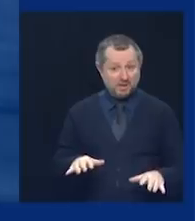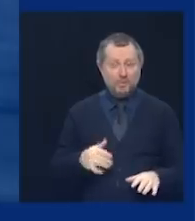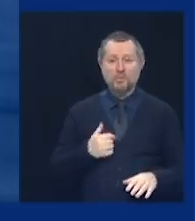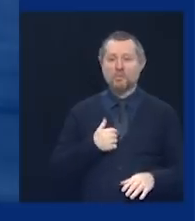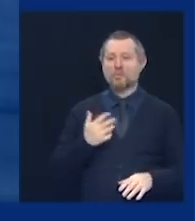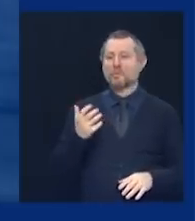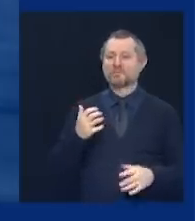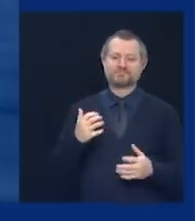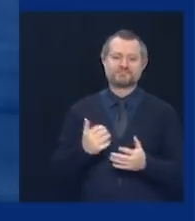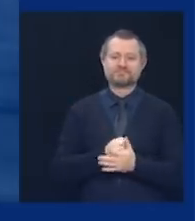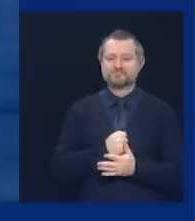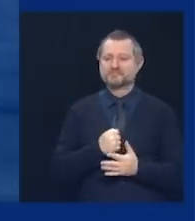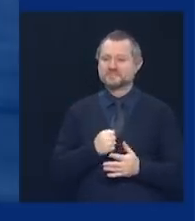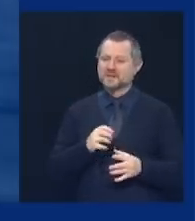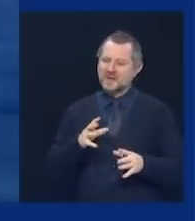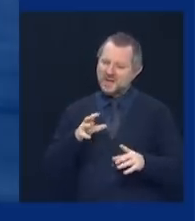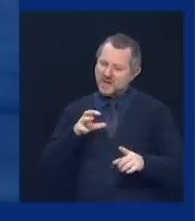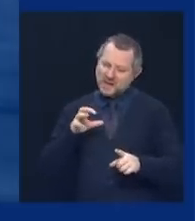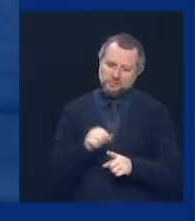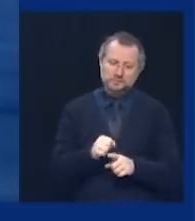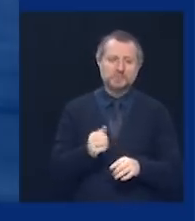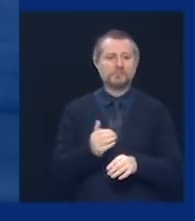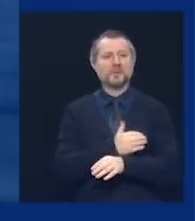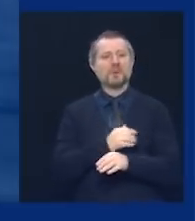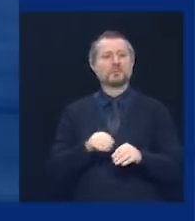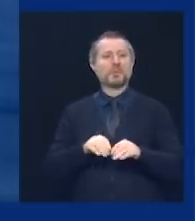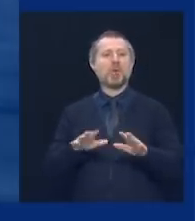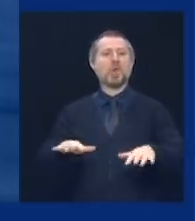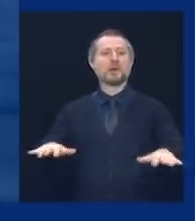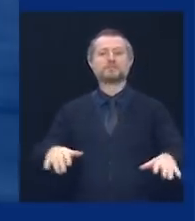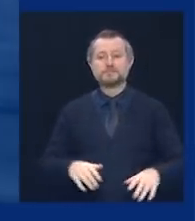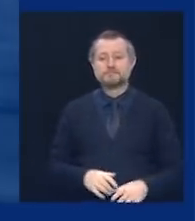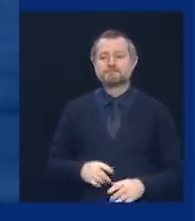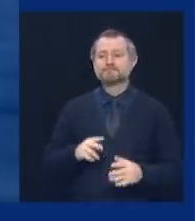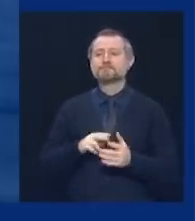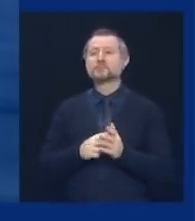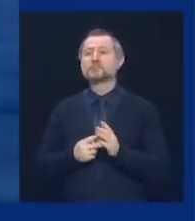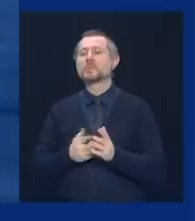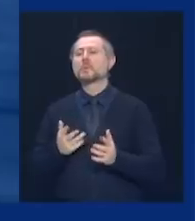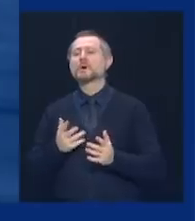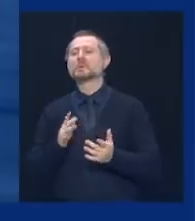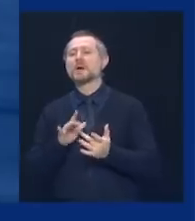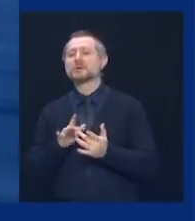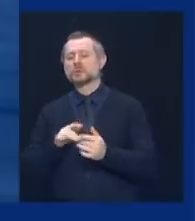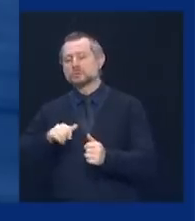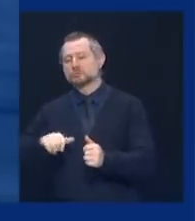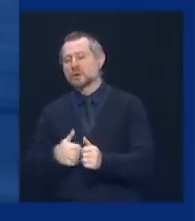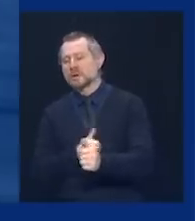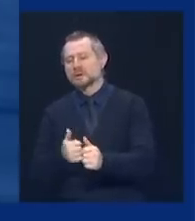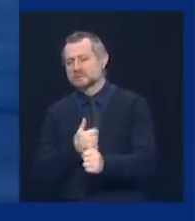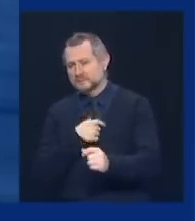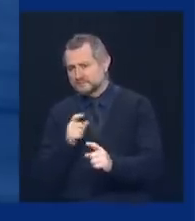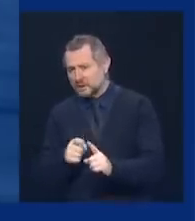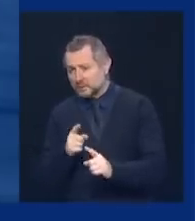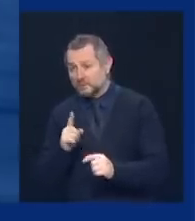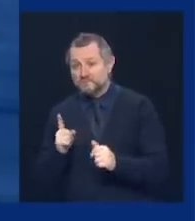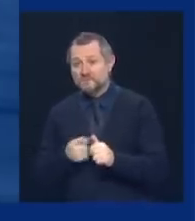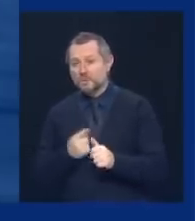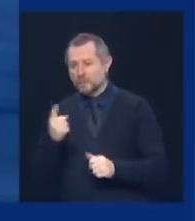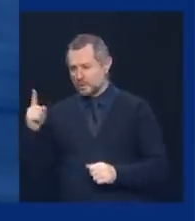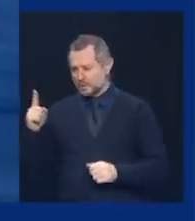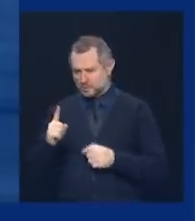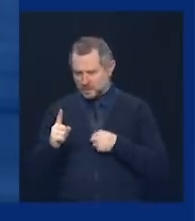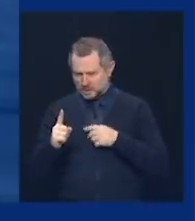crib, right? That's what contact tracing is all about. Find it. Patient 0. Where's patient 0? We want to find